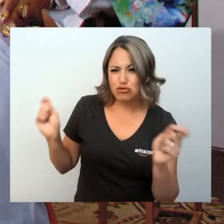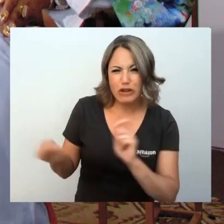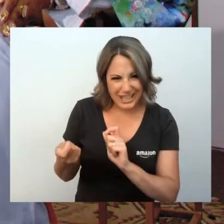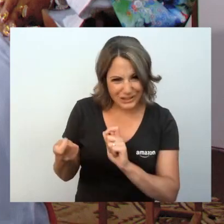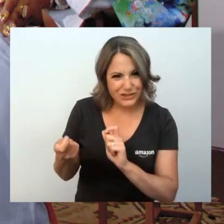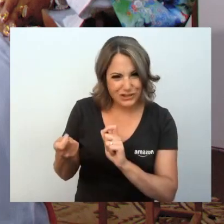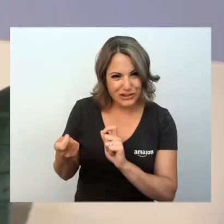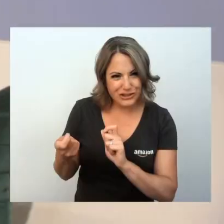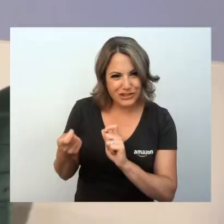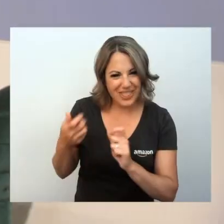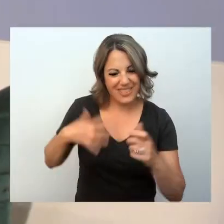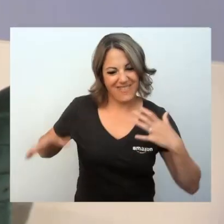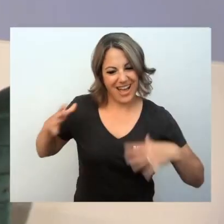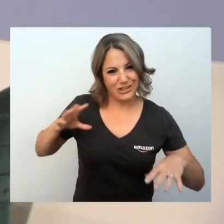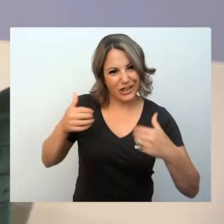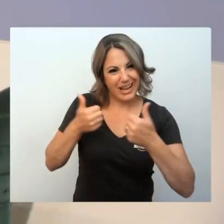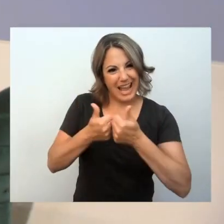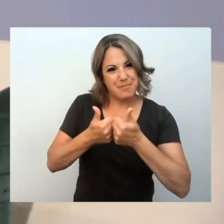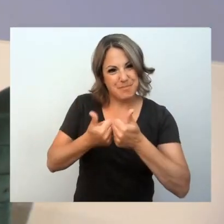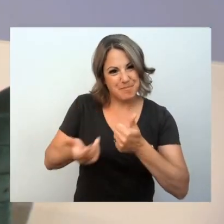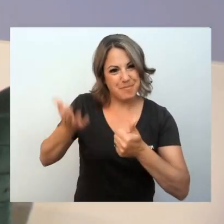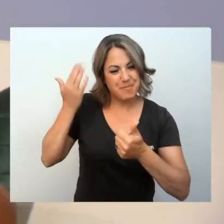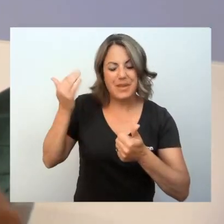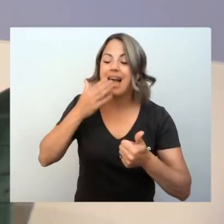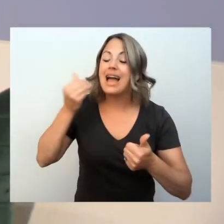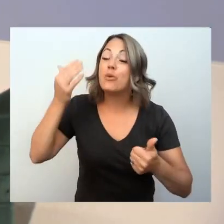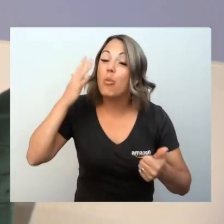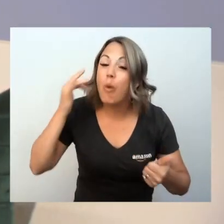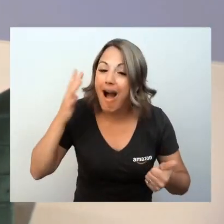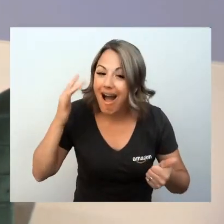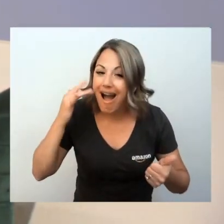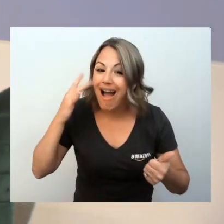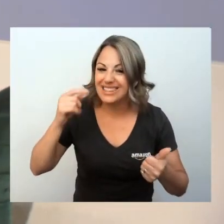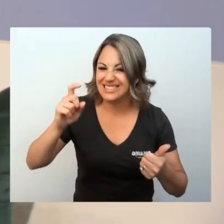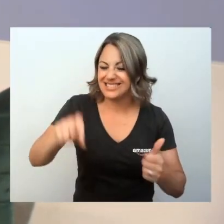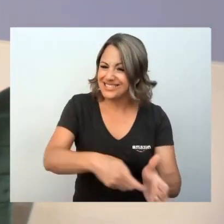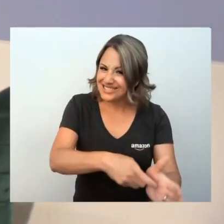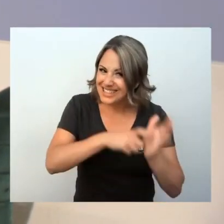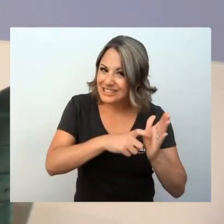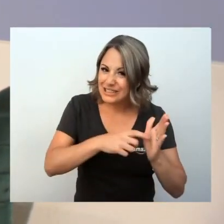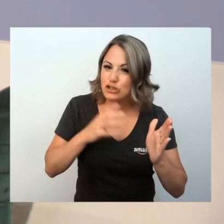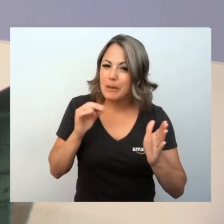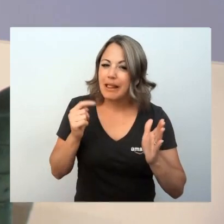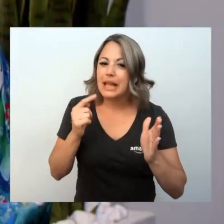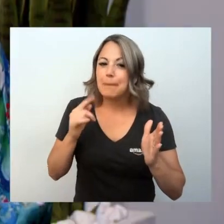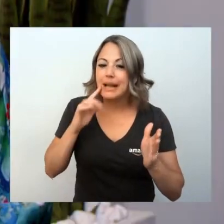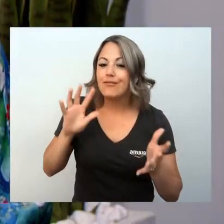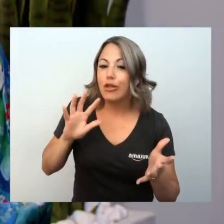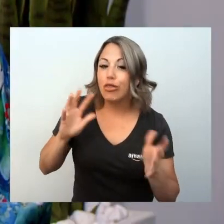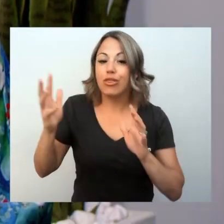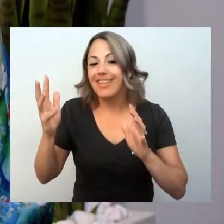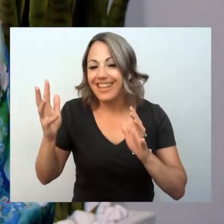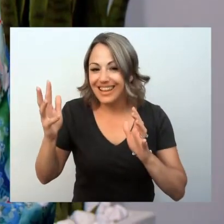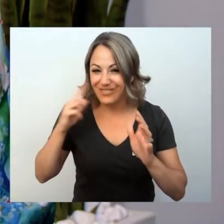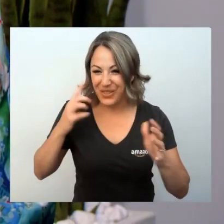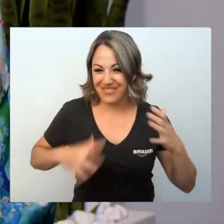game back then, and then why it's necessary to be a disruptive force in the fashion industry today.